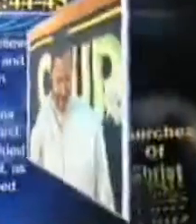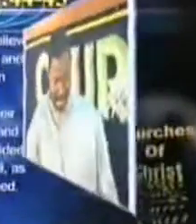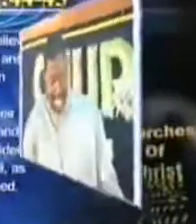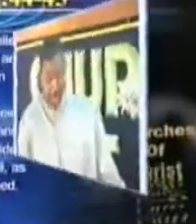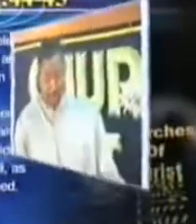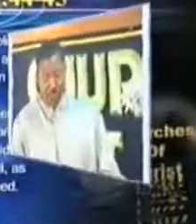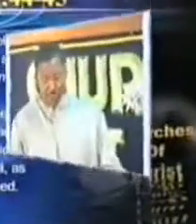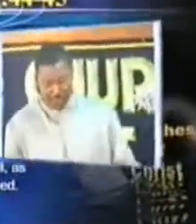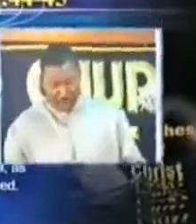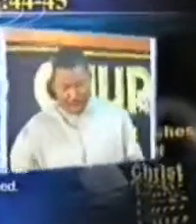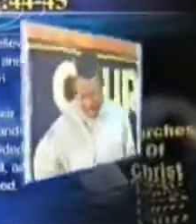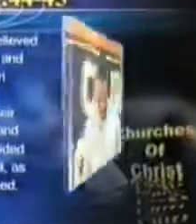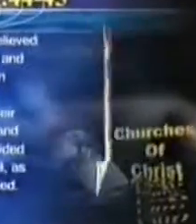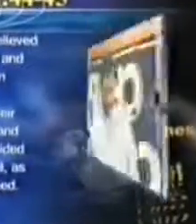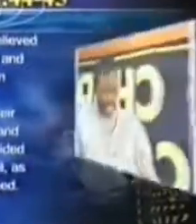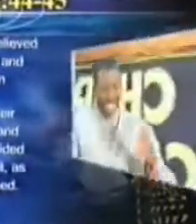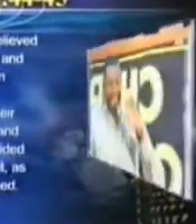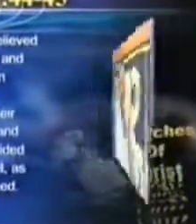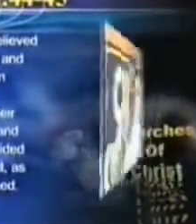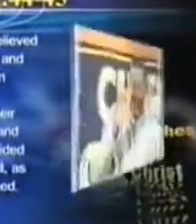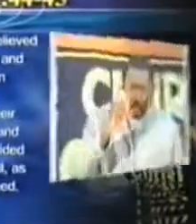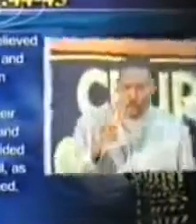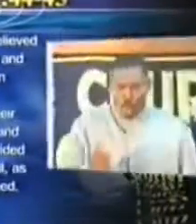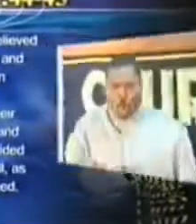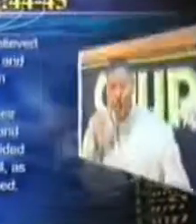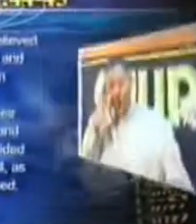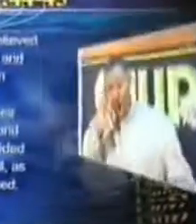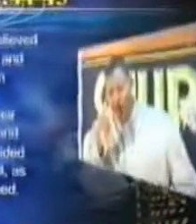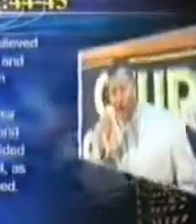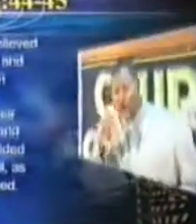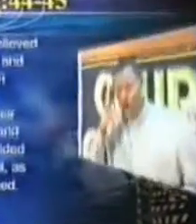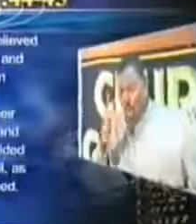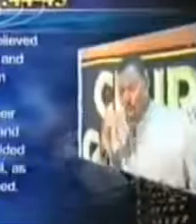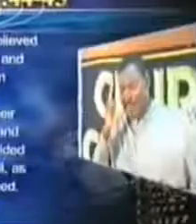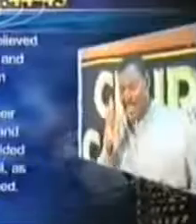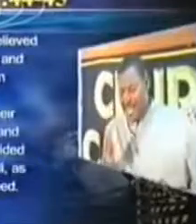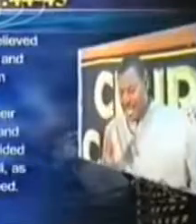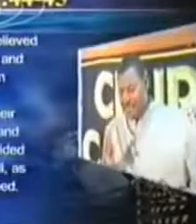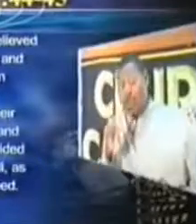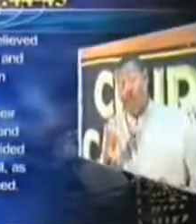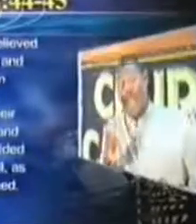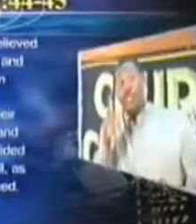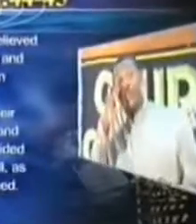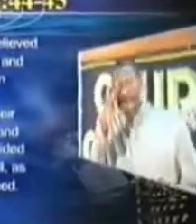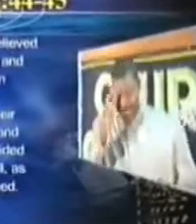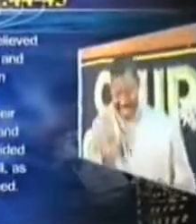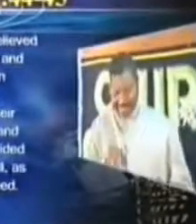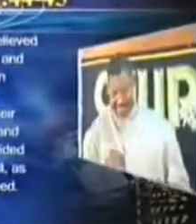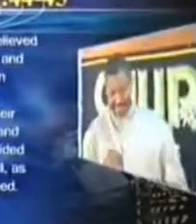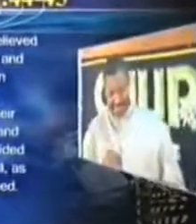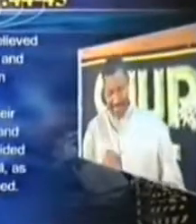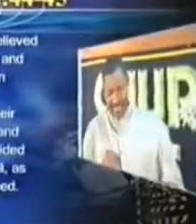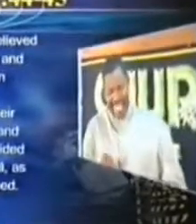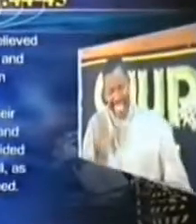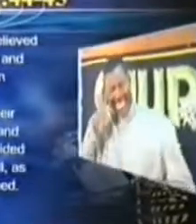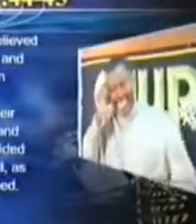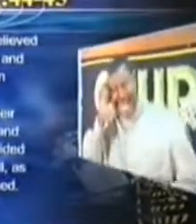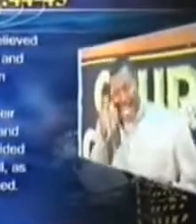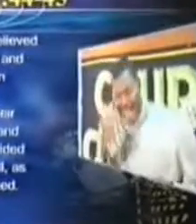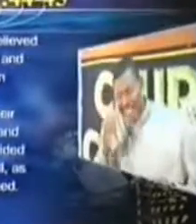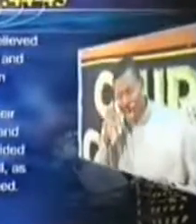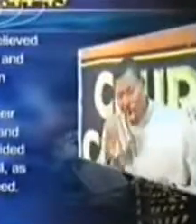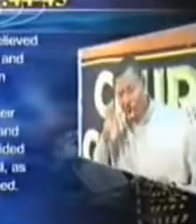adwuma Acts 2:44 ɔse now all who believed were together